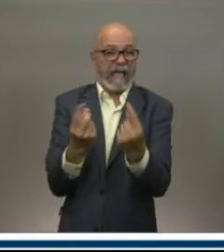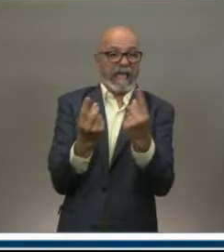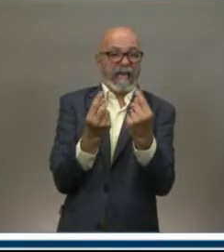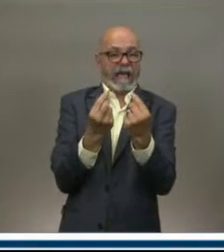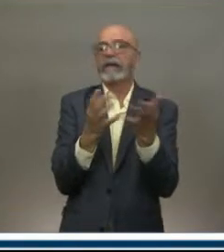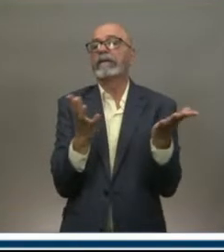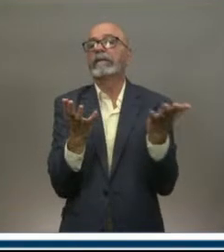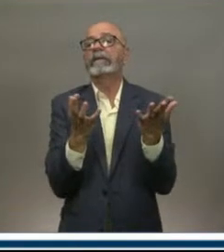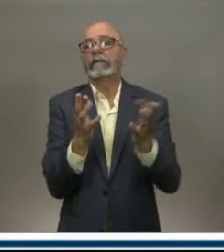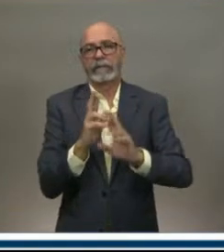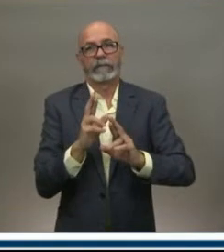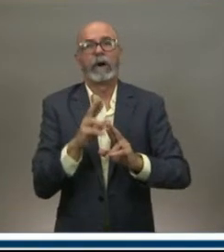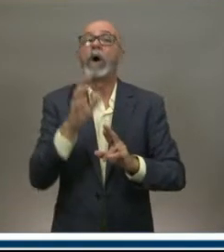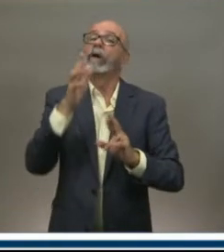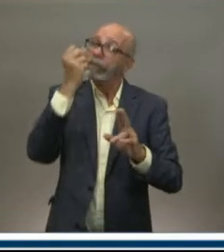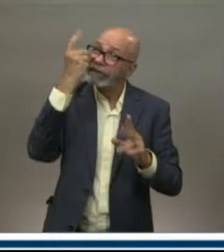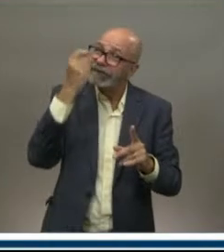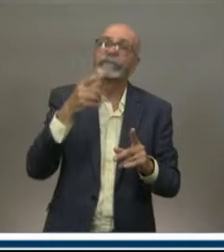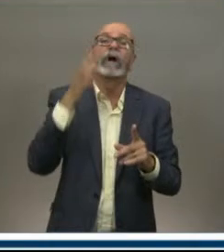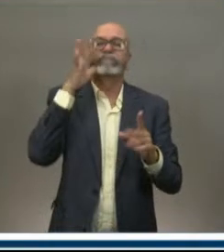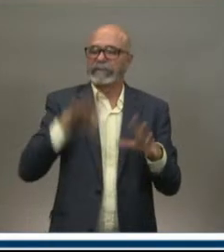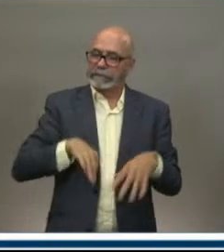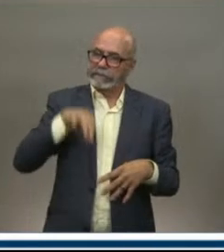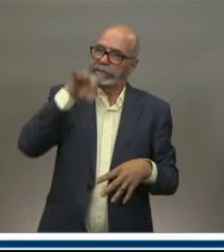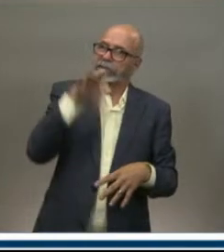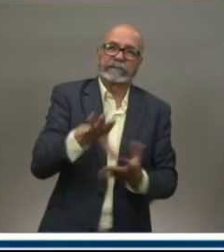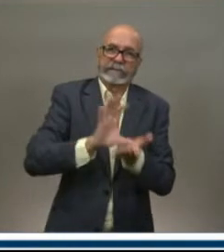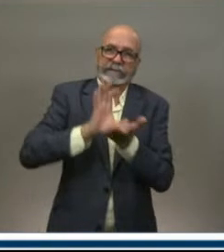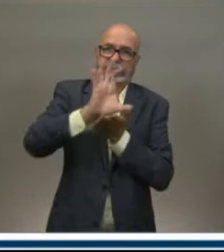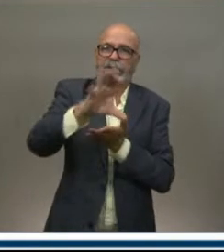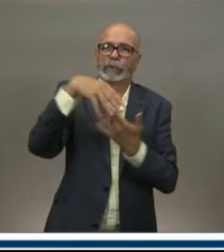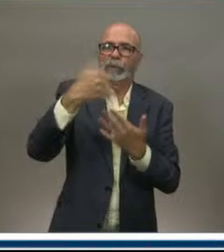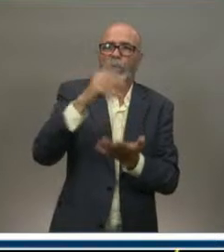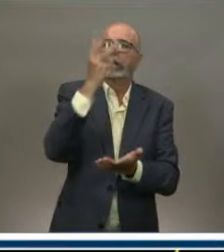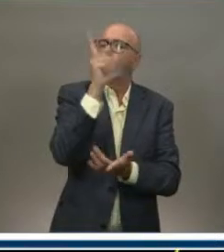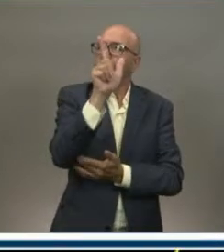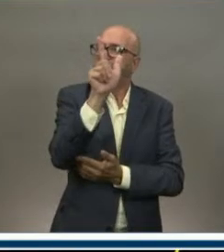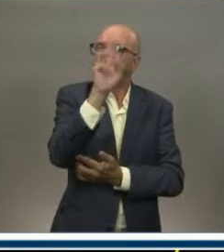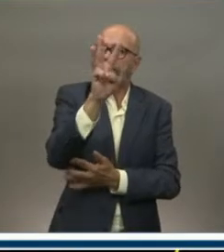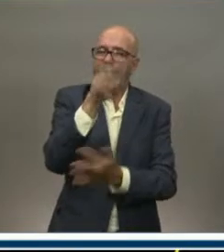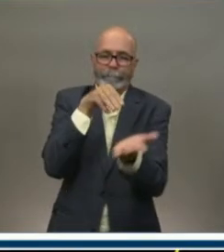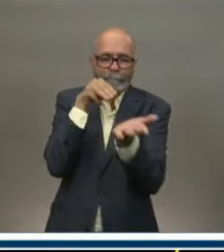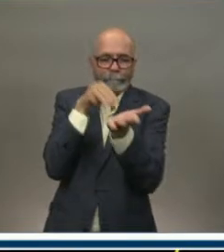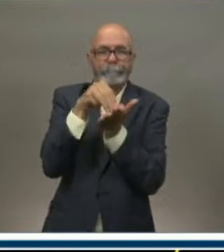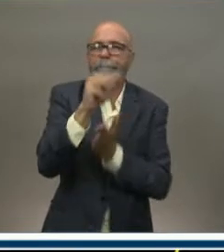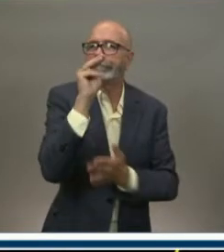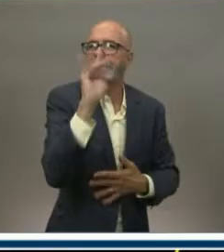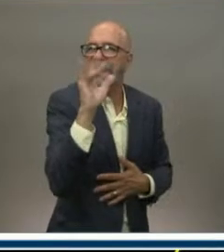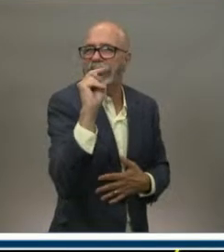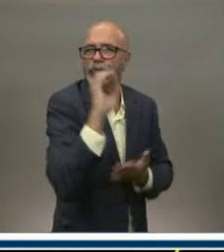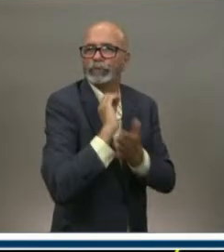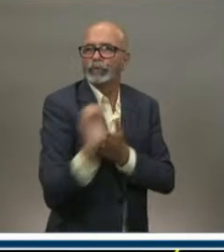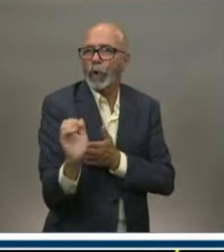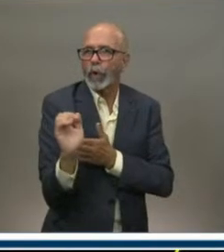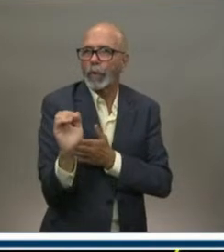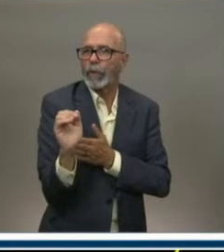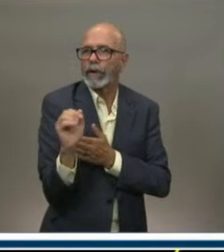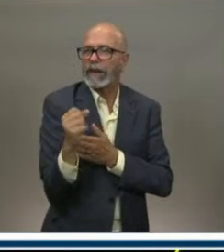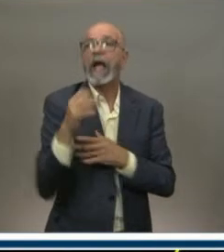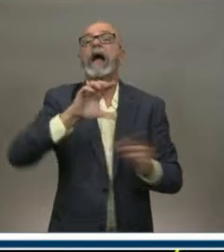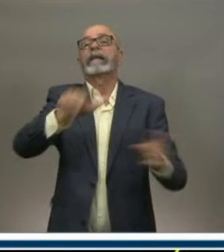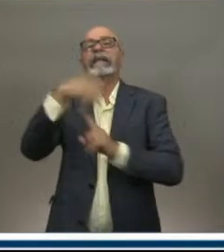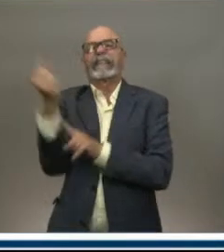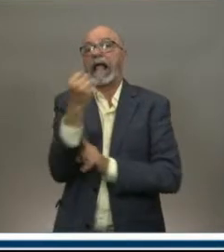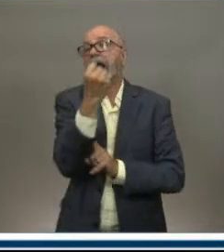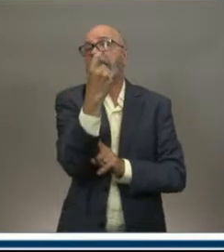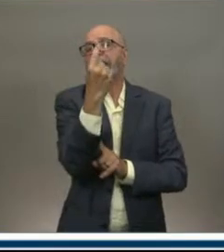about $26 million in the current fiscal year to support these recommendations and $11 million over the next 2 years to